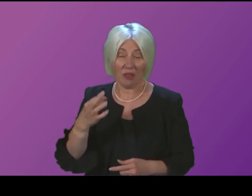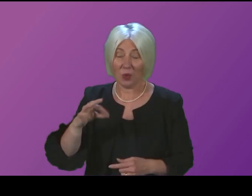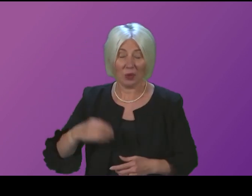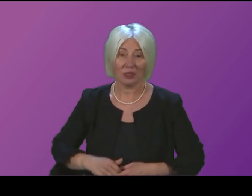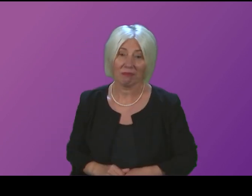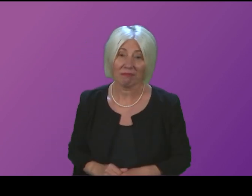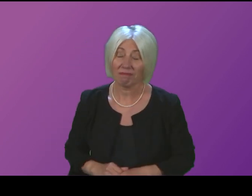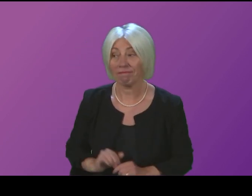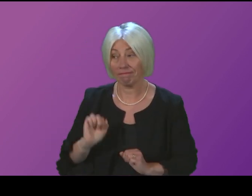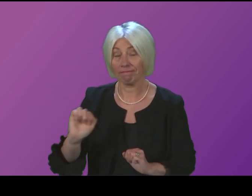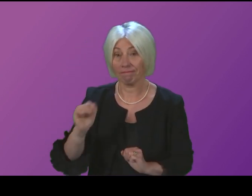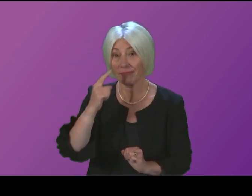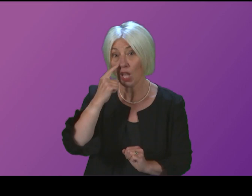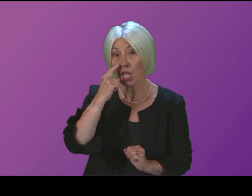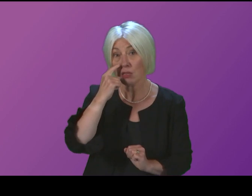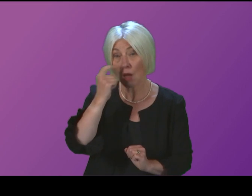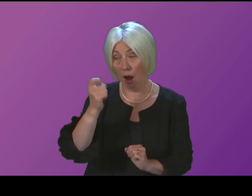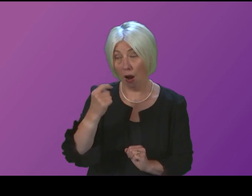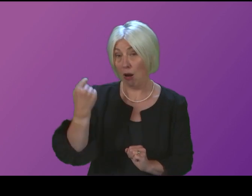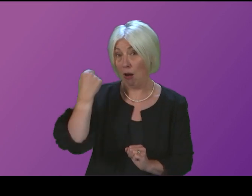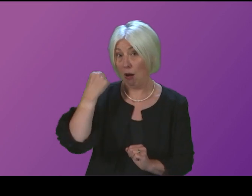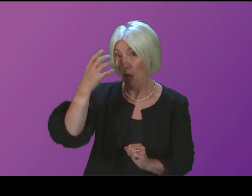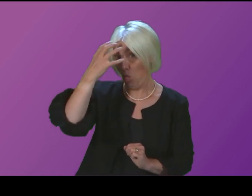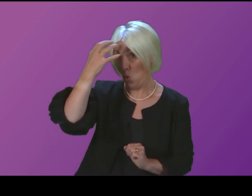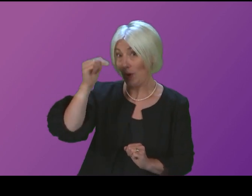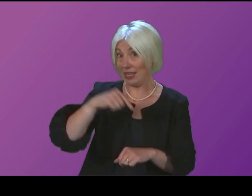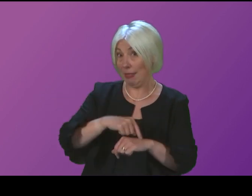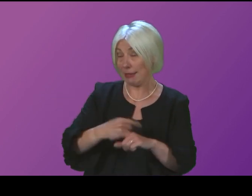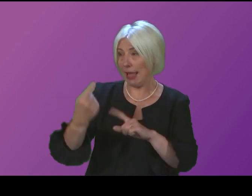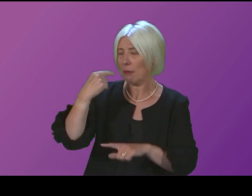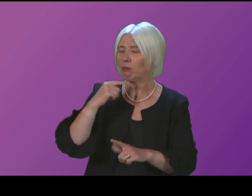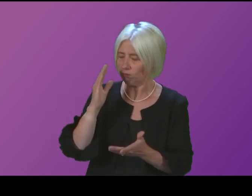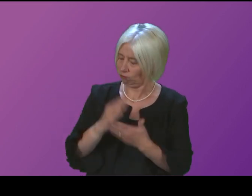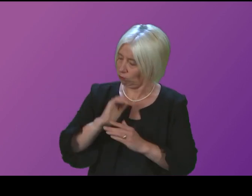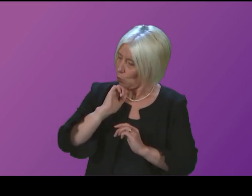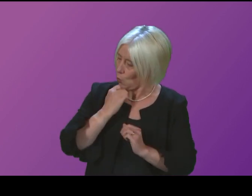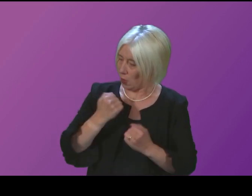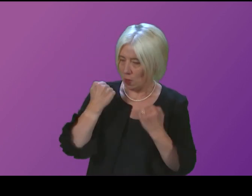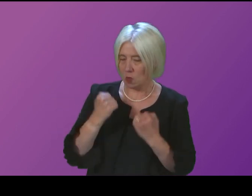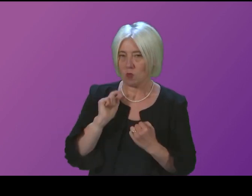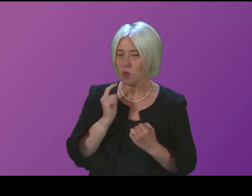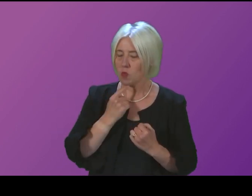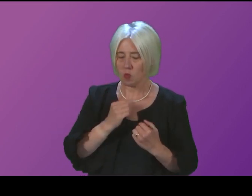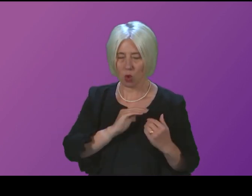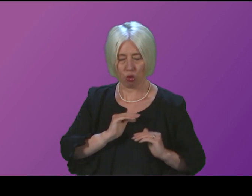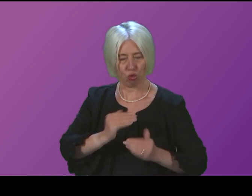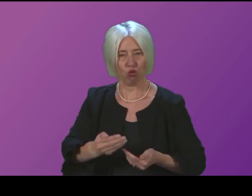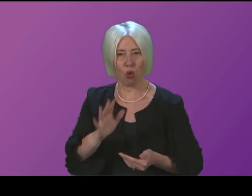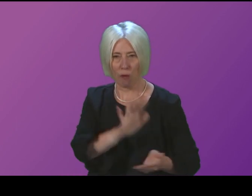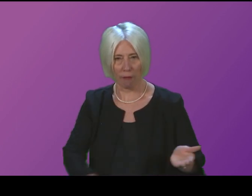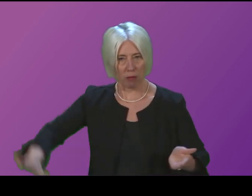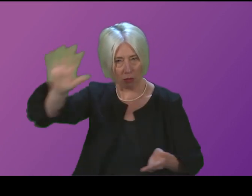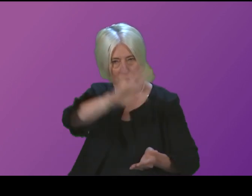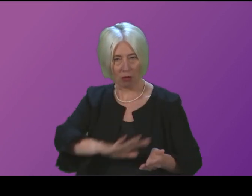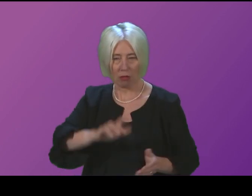While still very young, the Queen pledged herself to serve her country and her people and